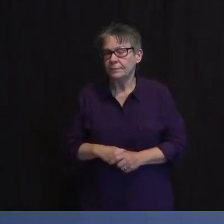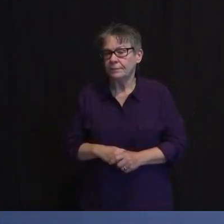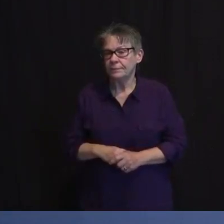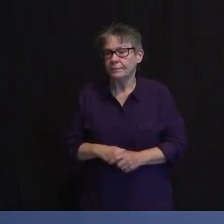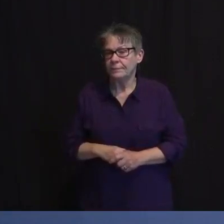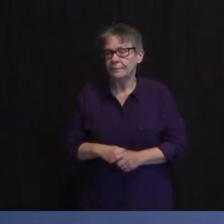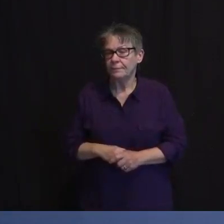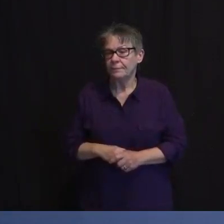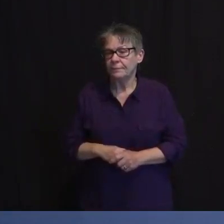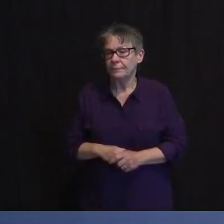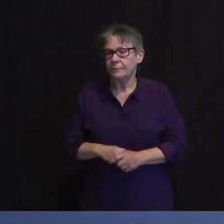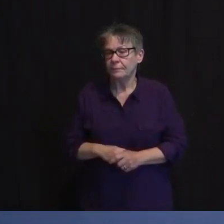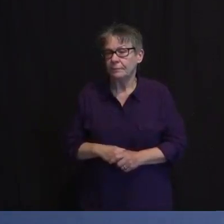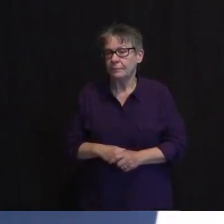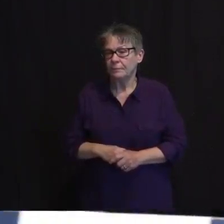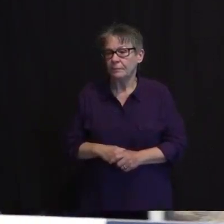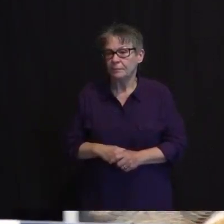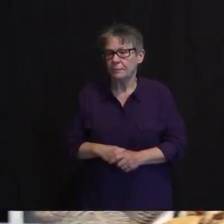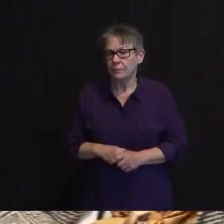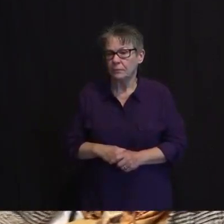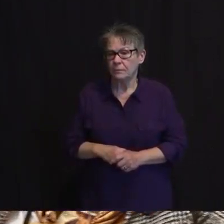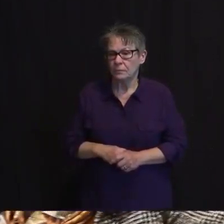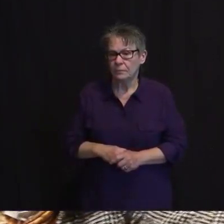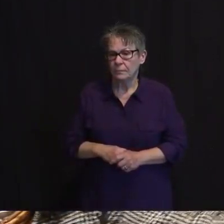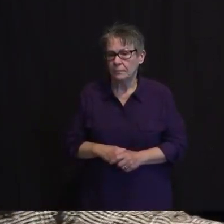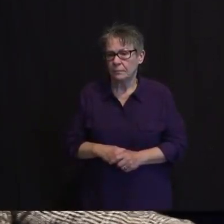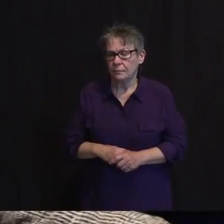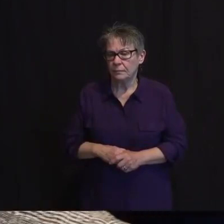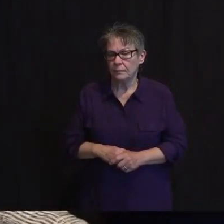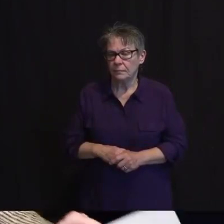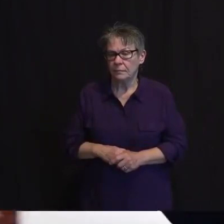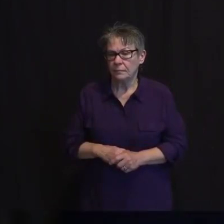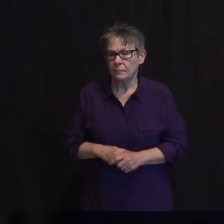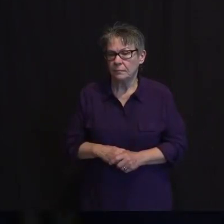Yep. Do you want to do that? While you're doing that,